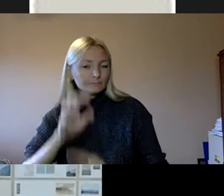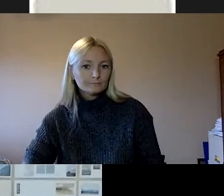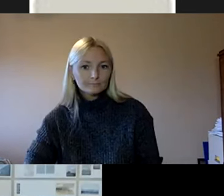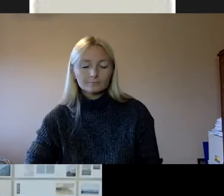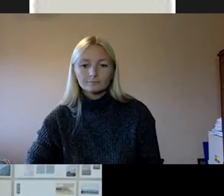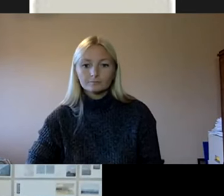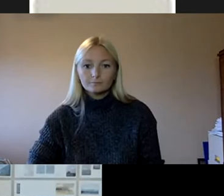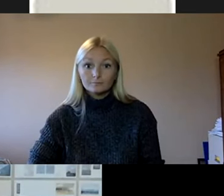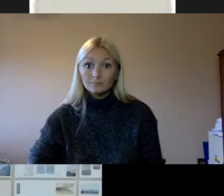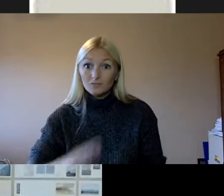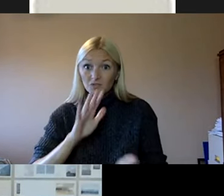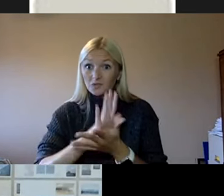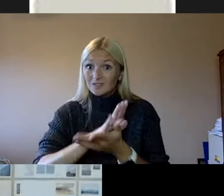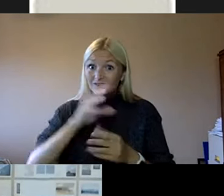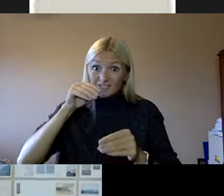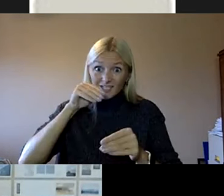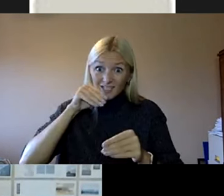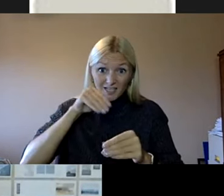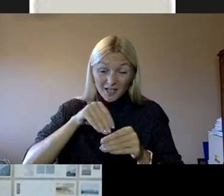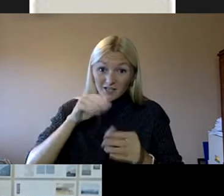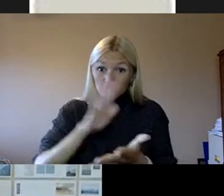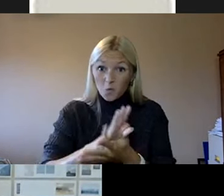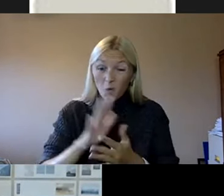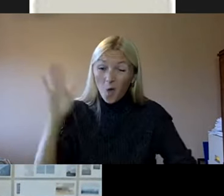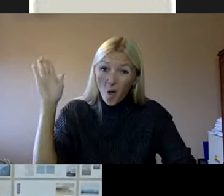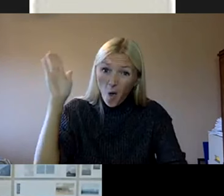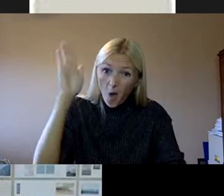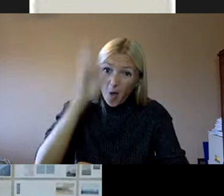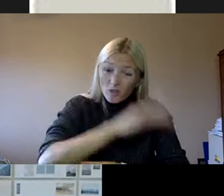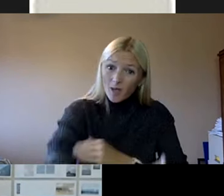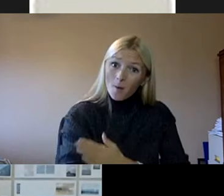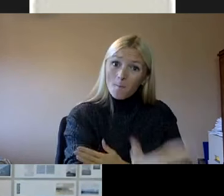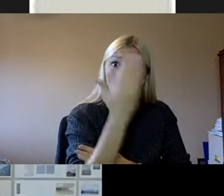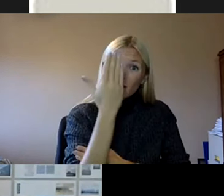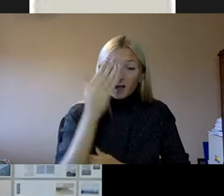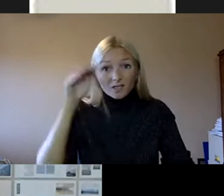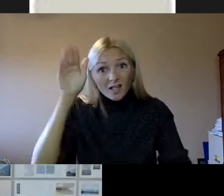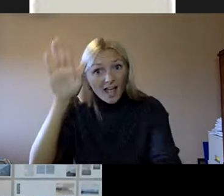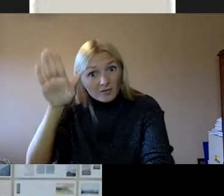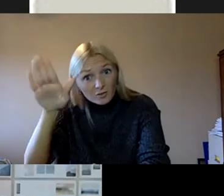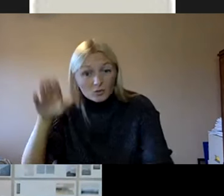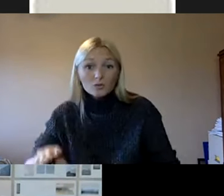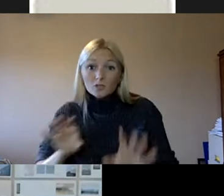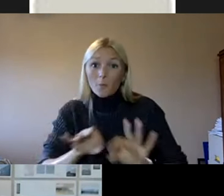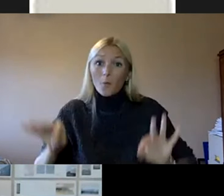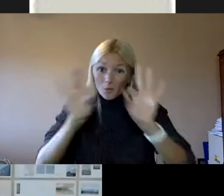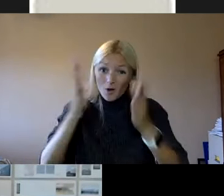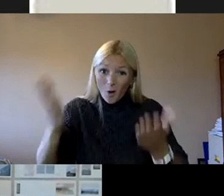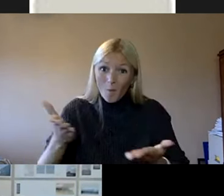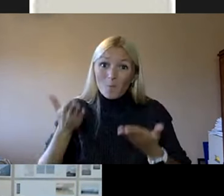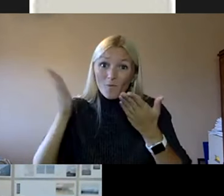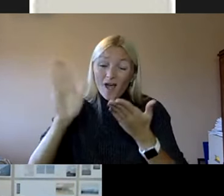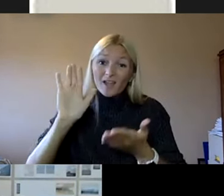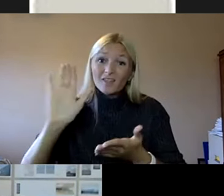of hours in school from morning till evening. So it's extremely important to offer them a space that